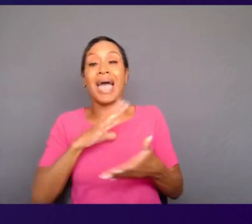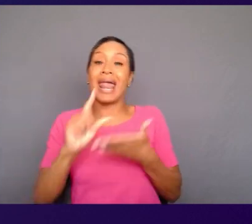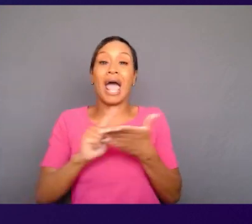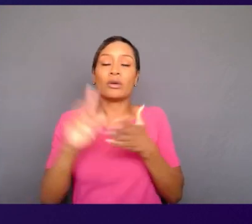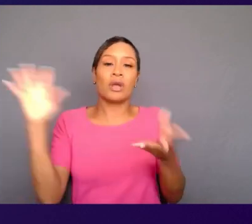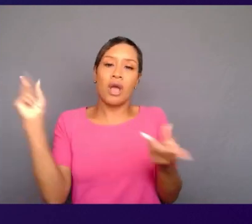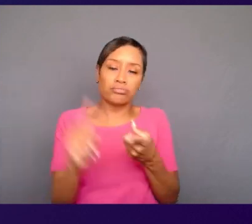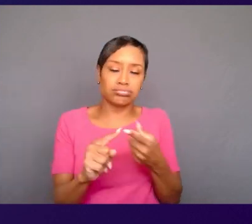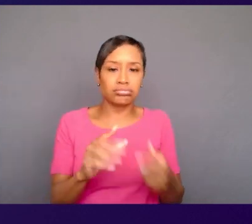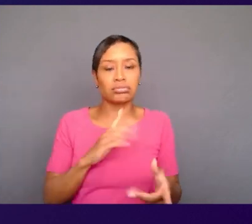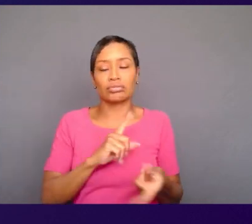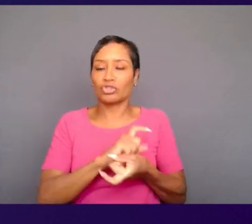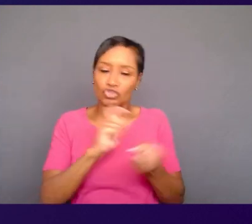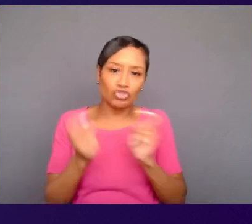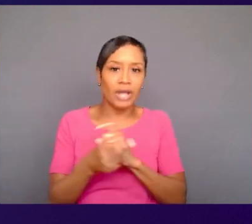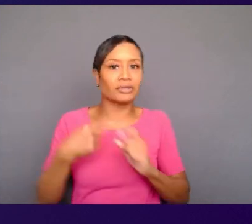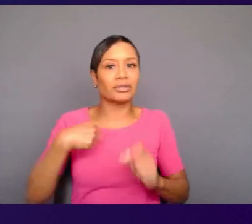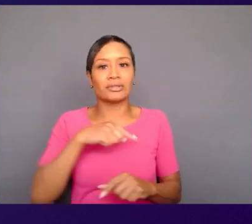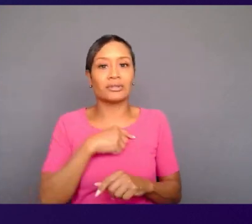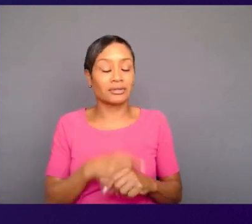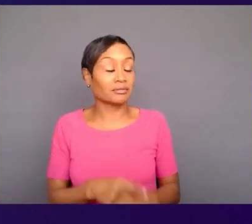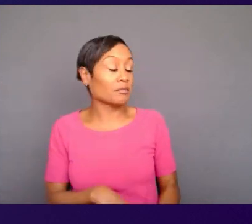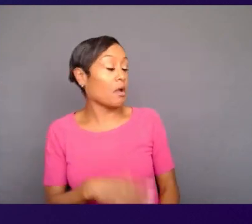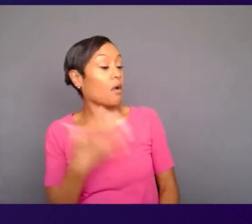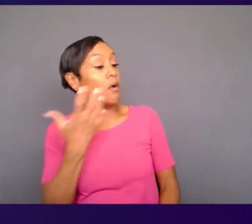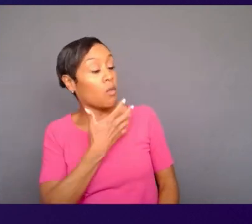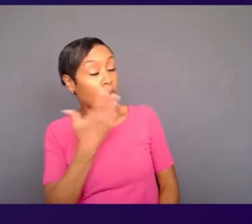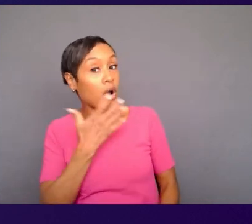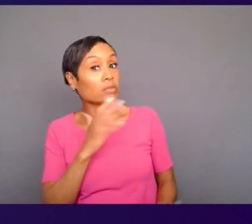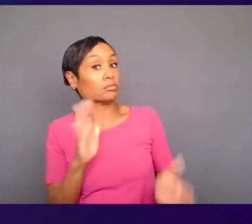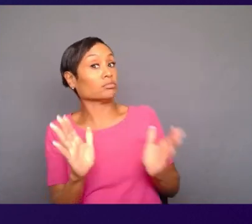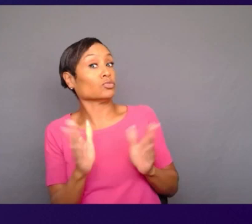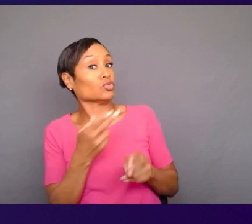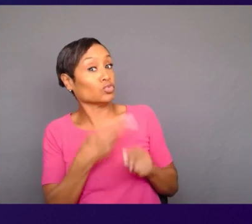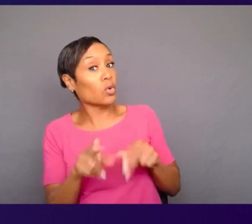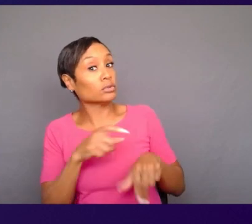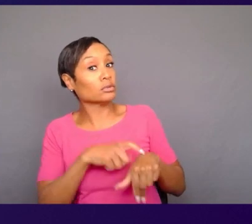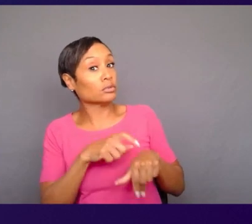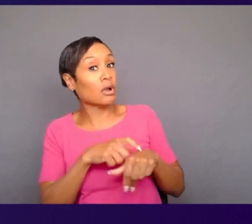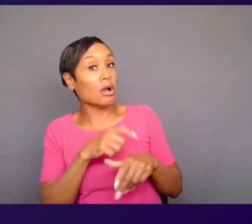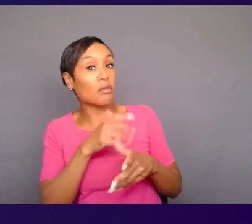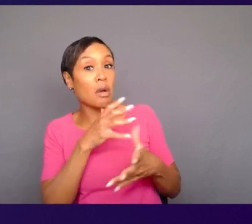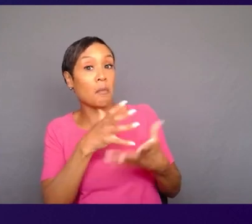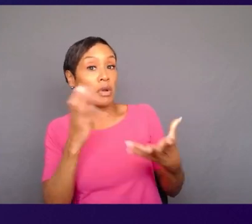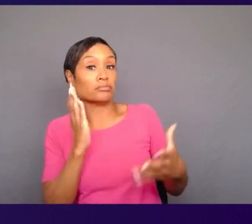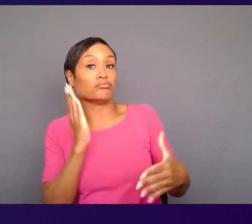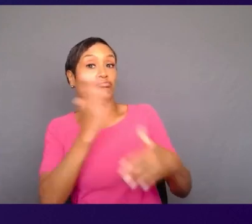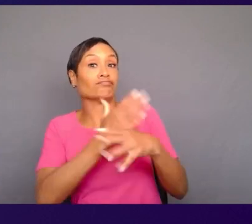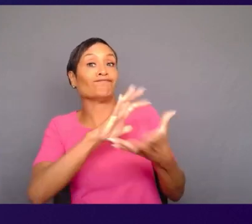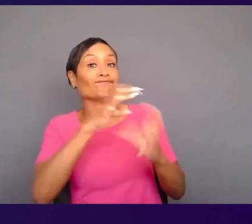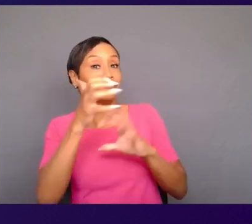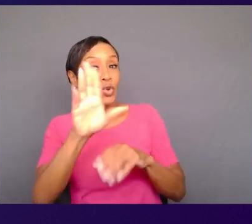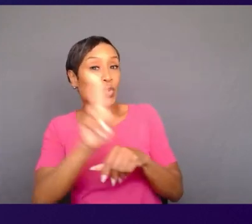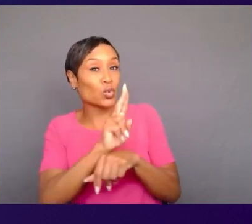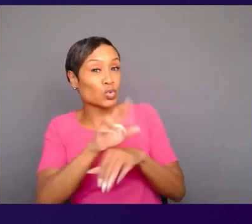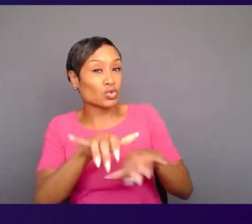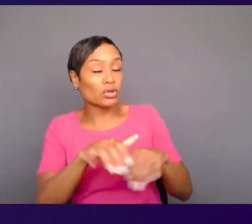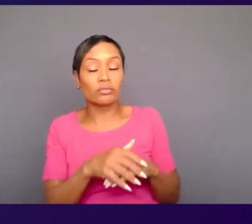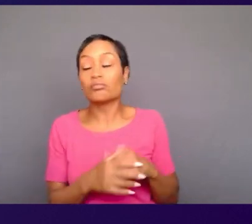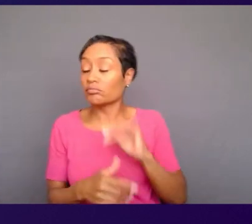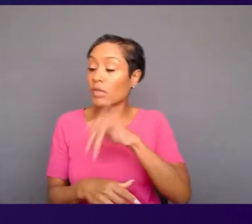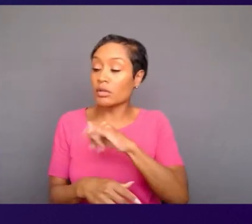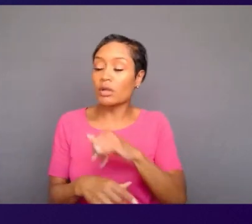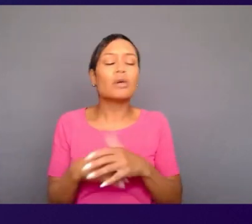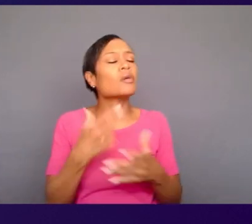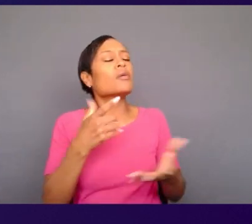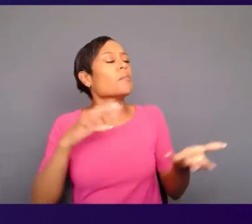that's awesome. You're able to do it in such a small amount of time without much disruption to your users. That's right. What was the benefits of your on-premises infrastructure? So